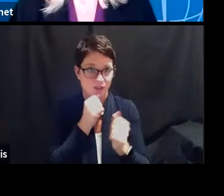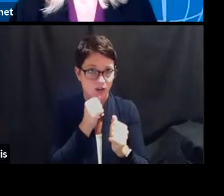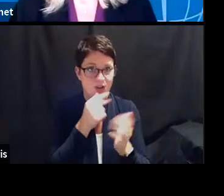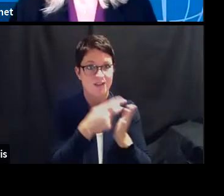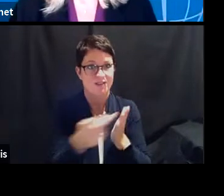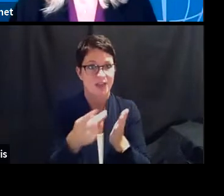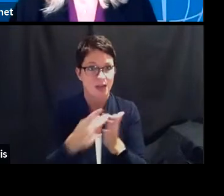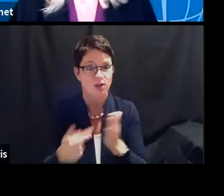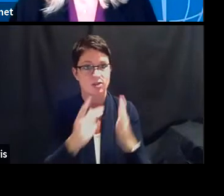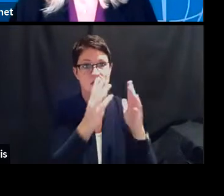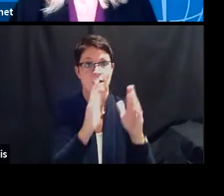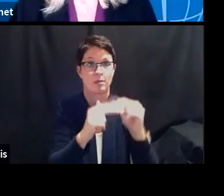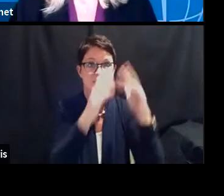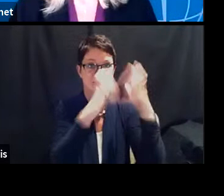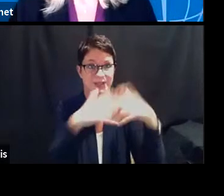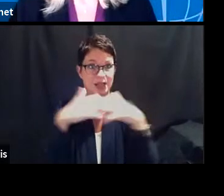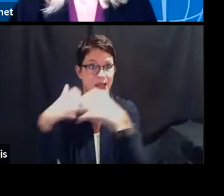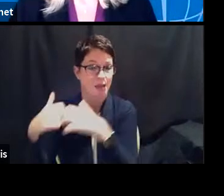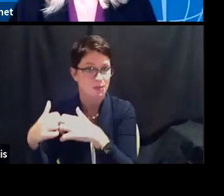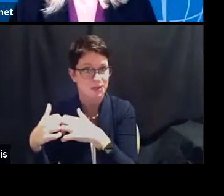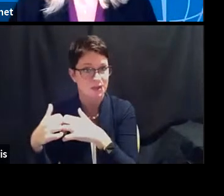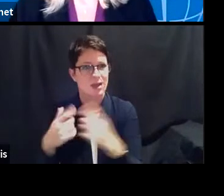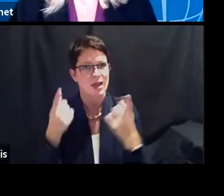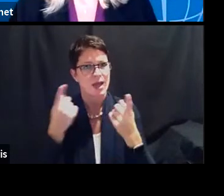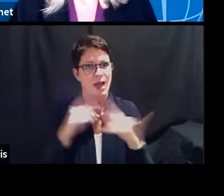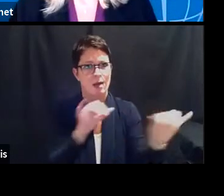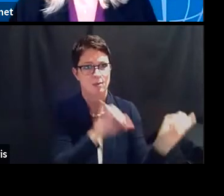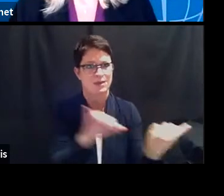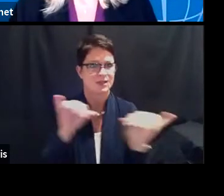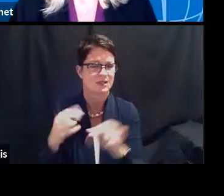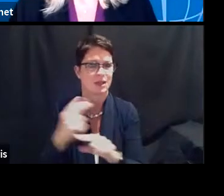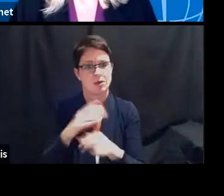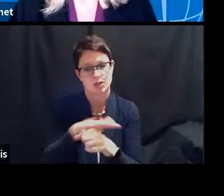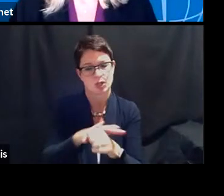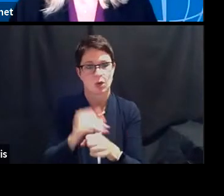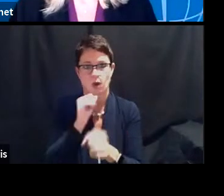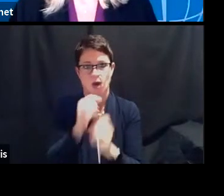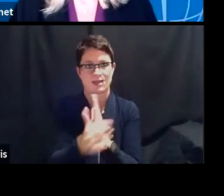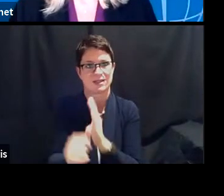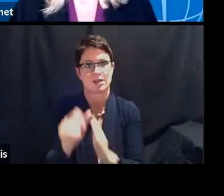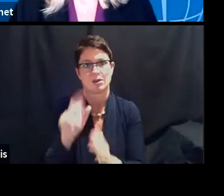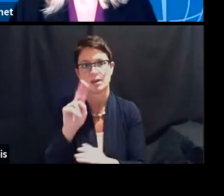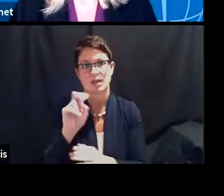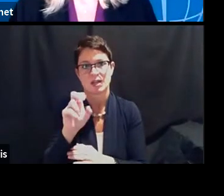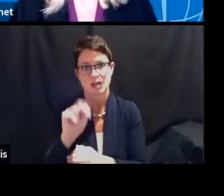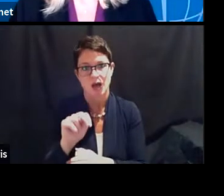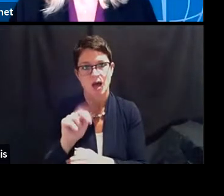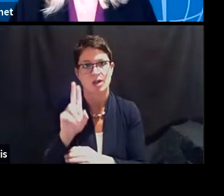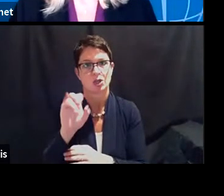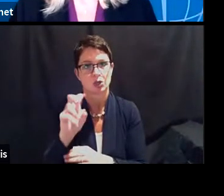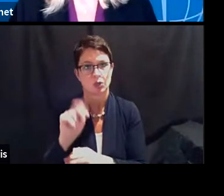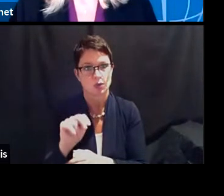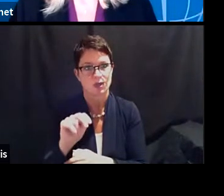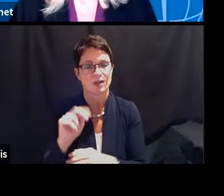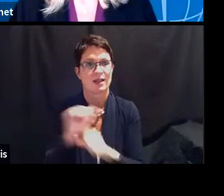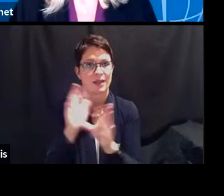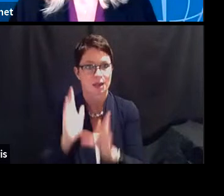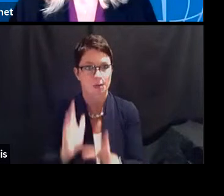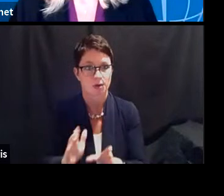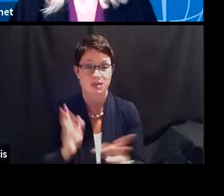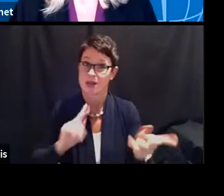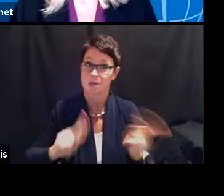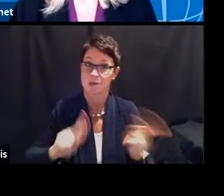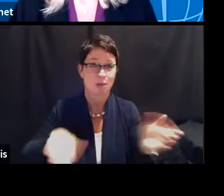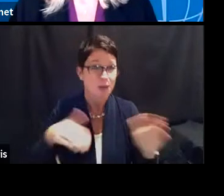and collapses. They were all done similarly to this using local unskilled non-union labor, and they resulted in multiple